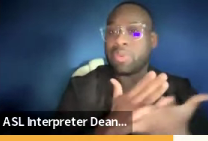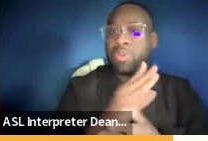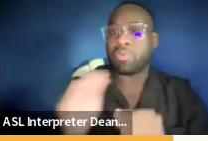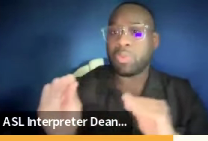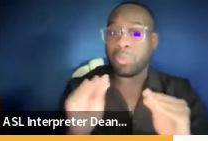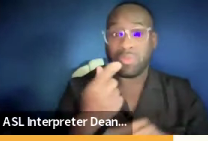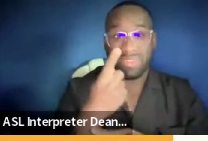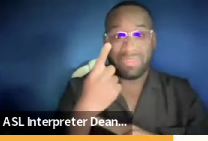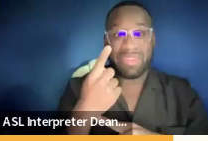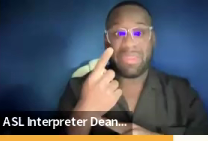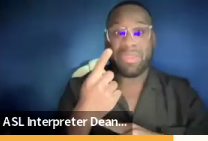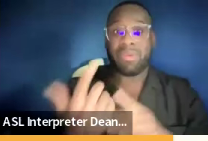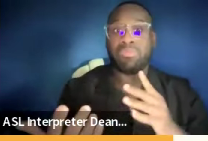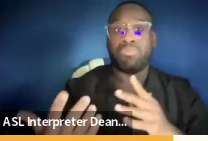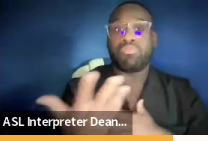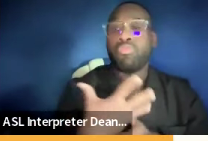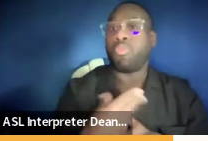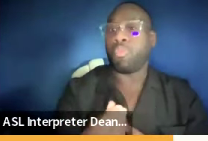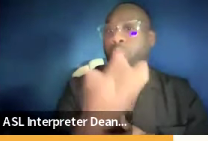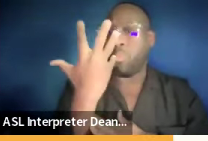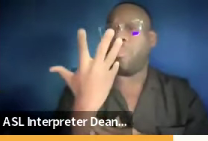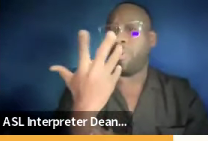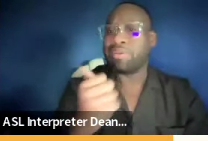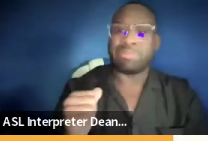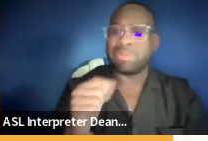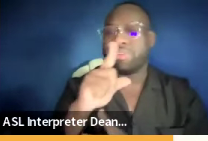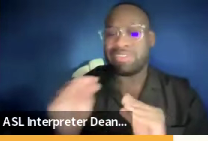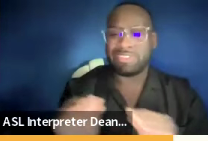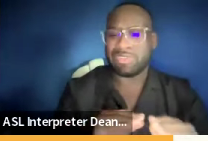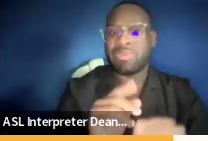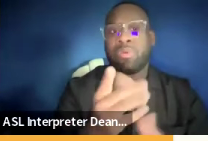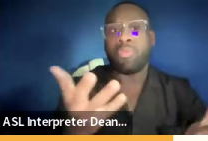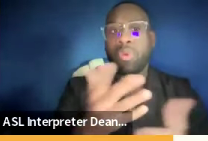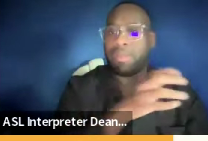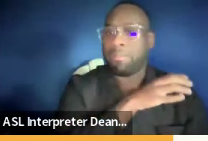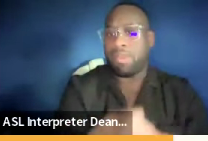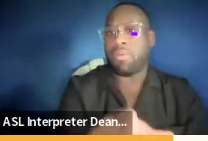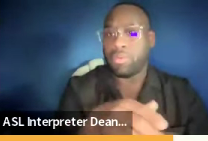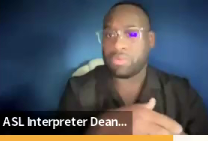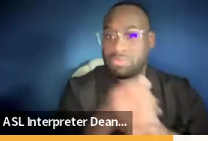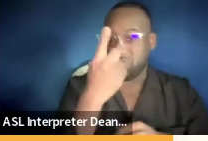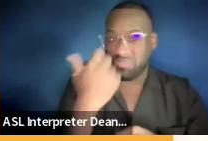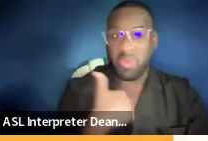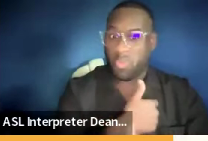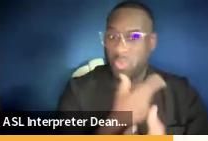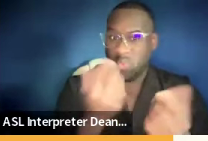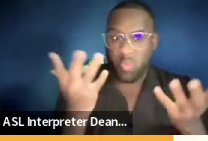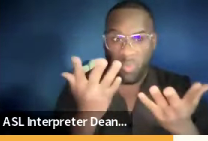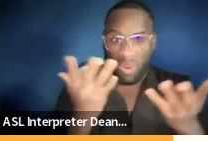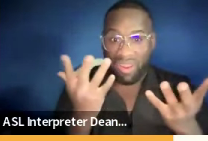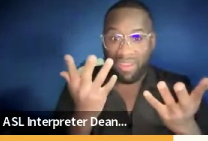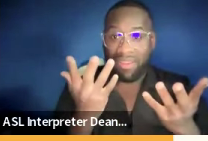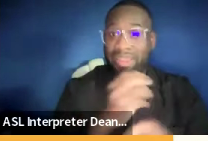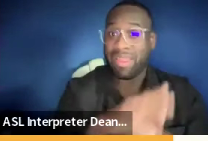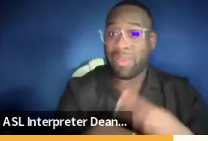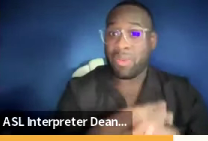to dismantle white supremacy and shift the imbalance of power. We envision a world